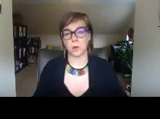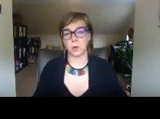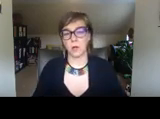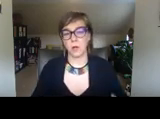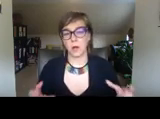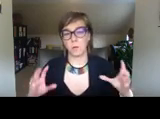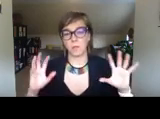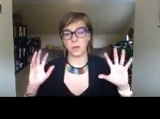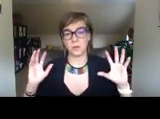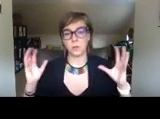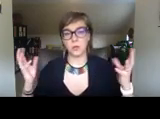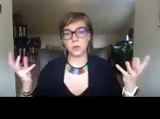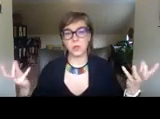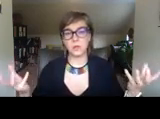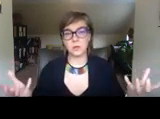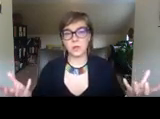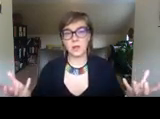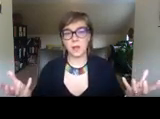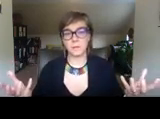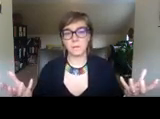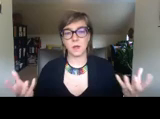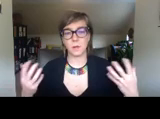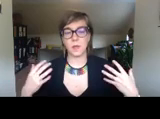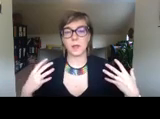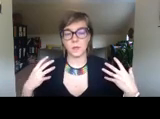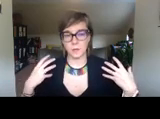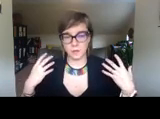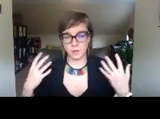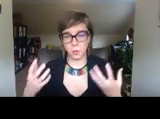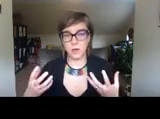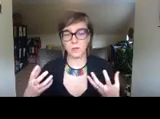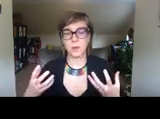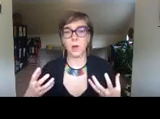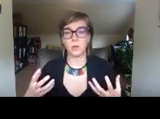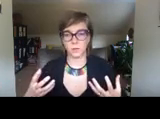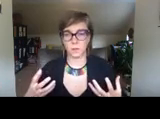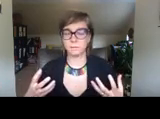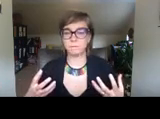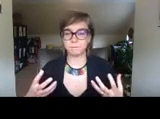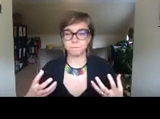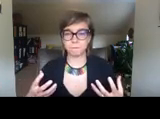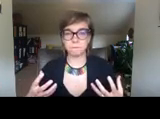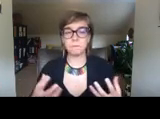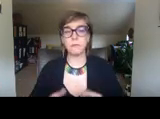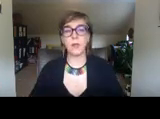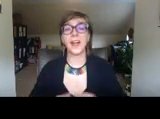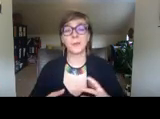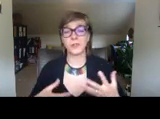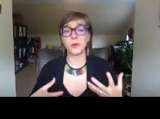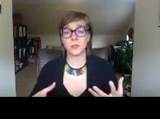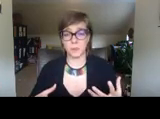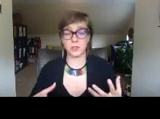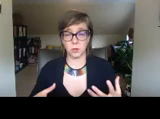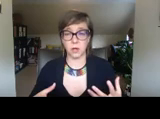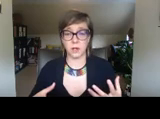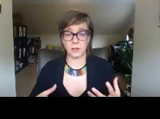of work. The interpreters who can see that, I think things have worked out very well for them. Of course,